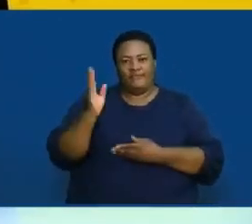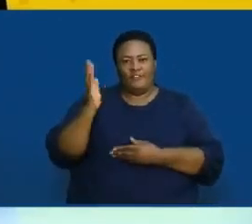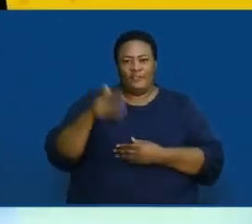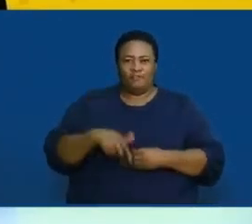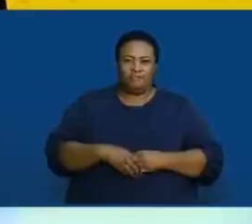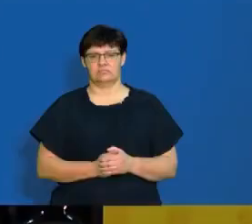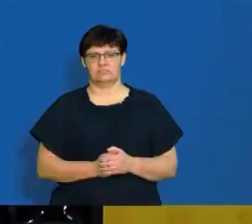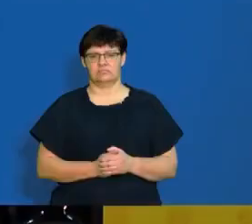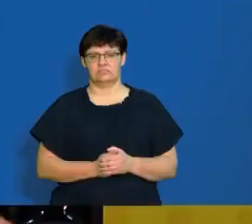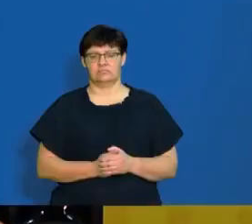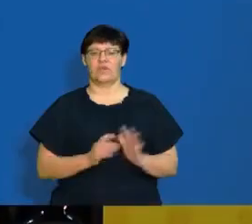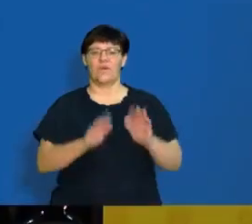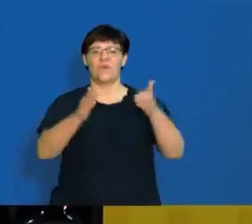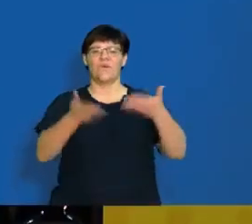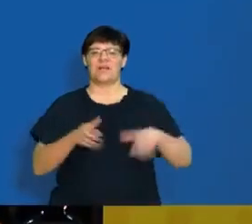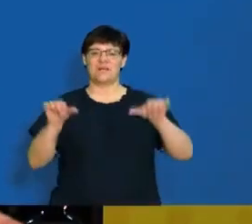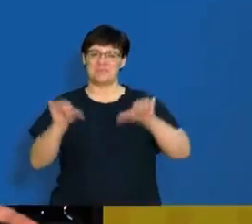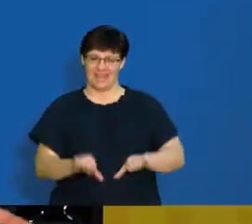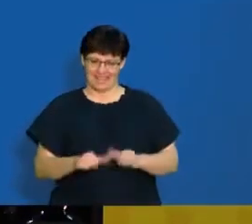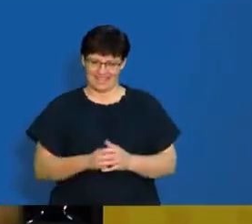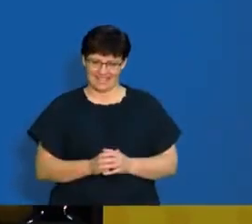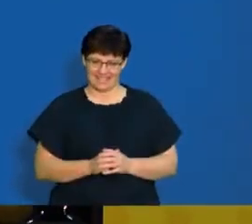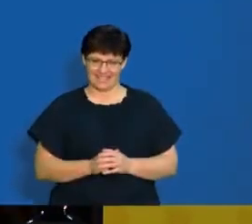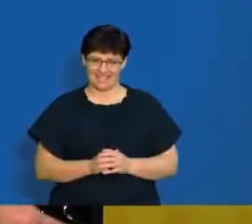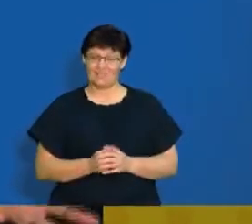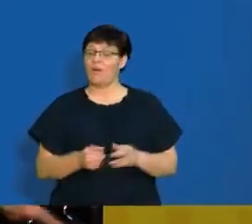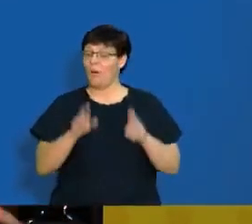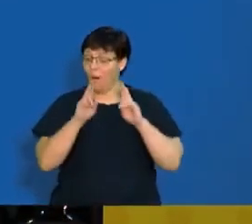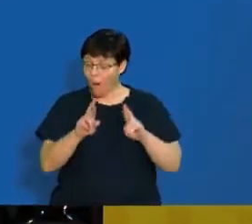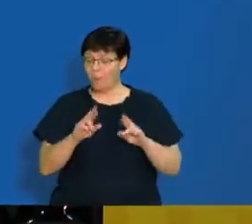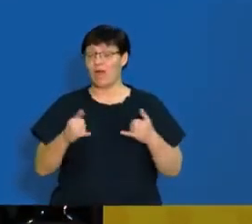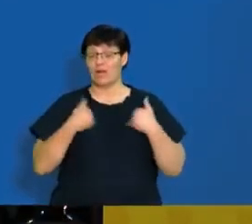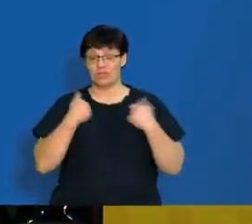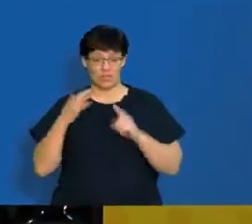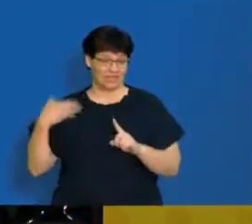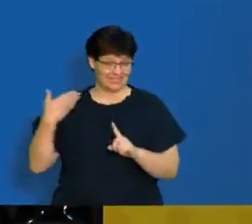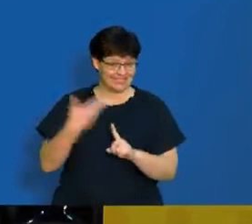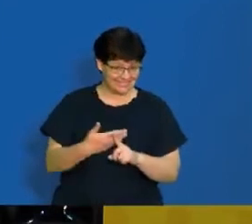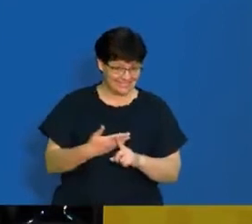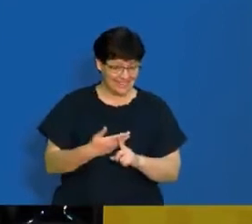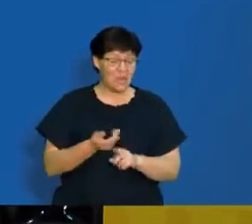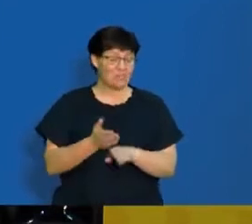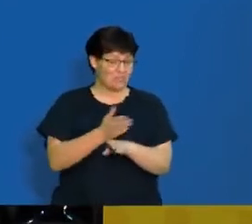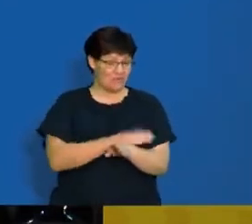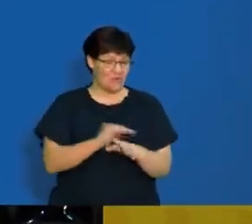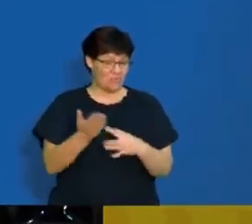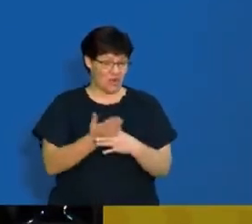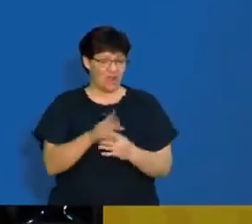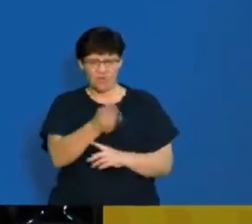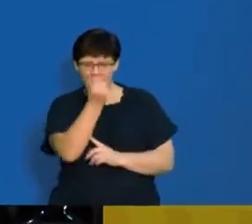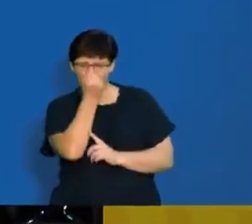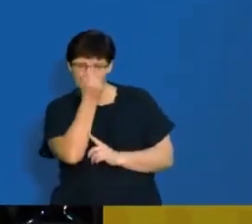to you. Welcome back, guys. Okay, I hope you enjoyed the segment before the break and you now